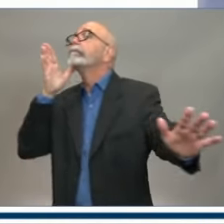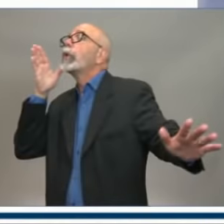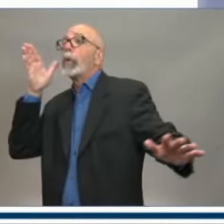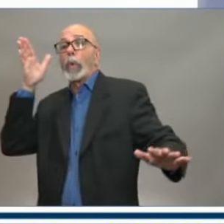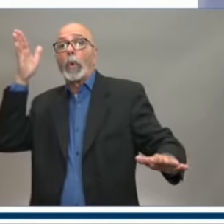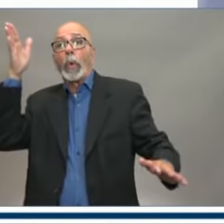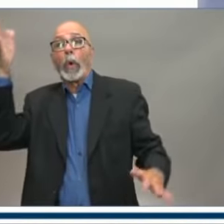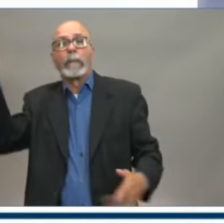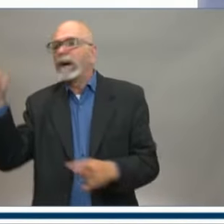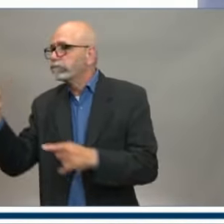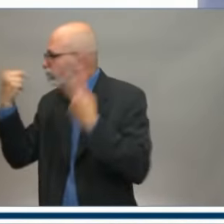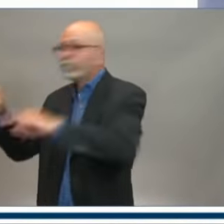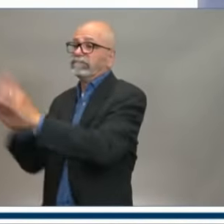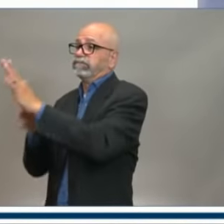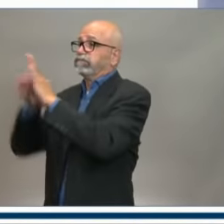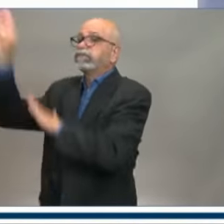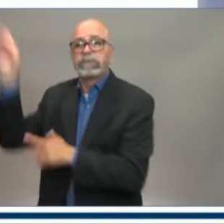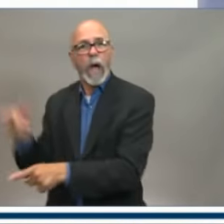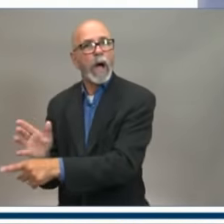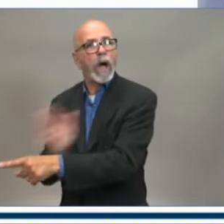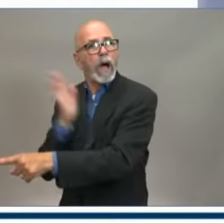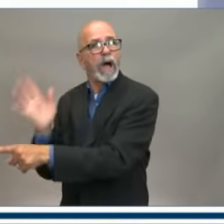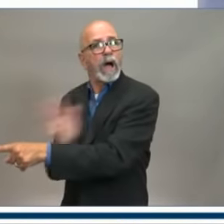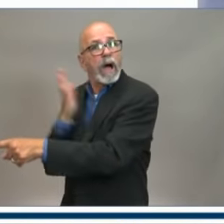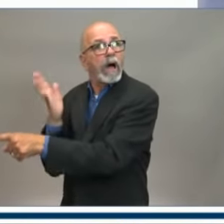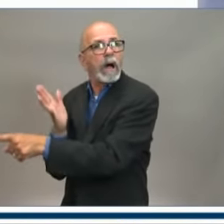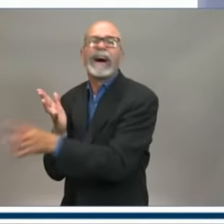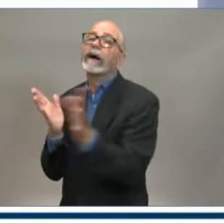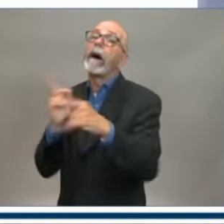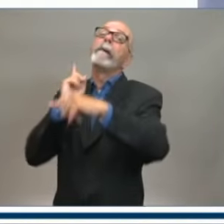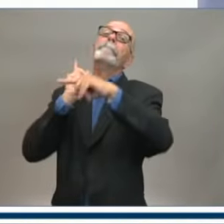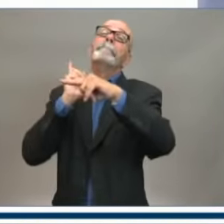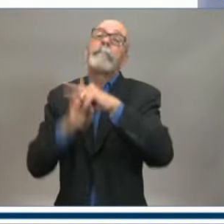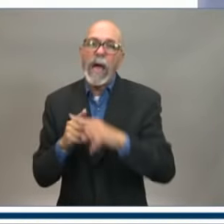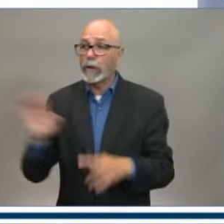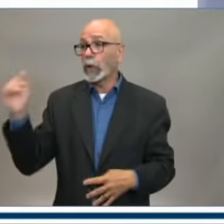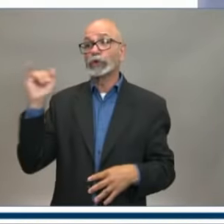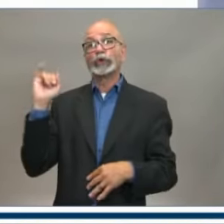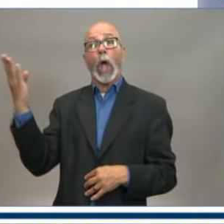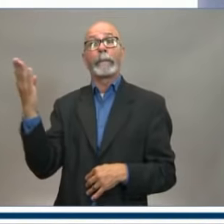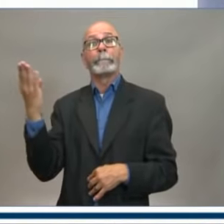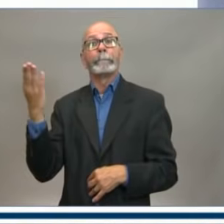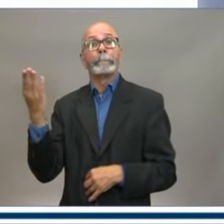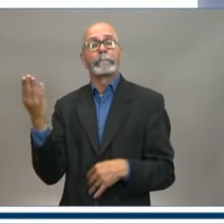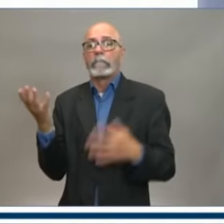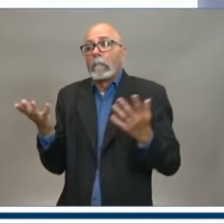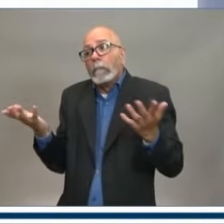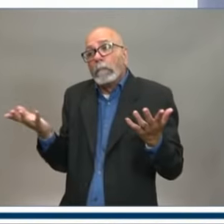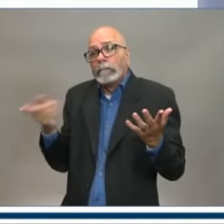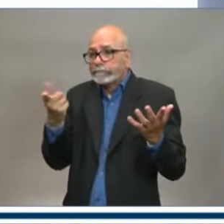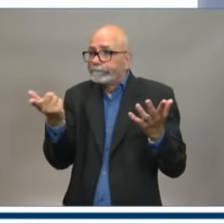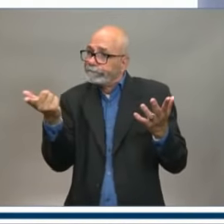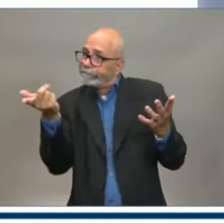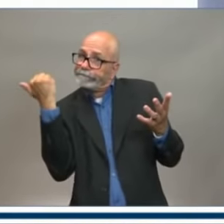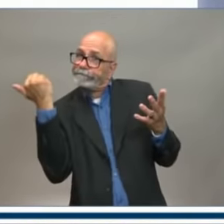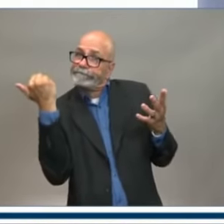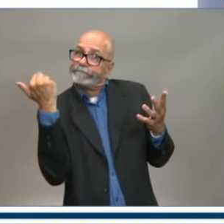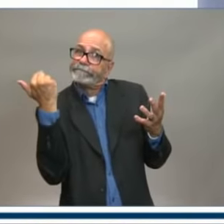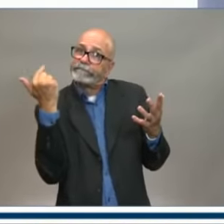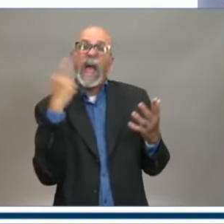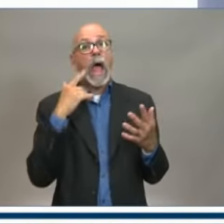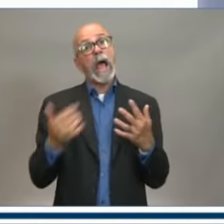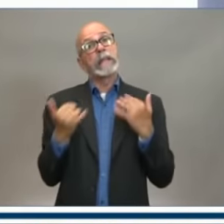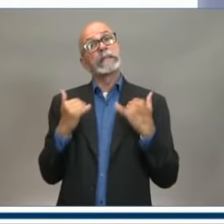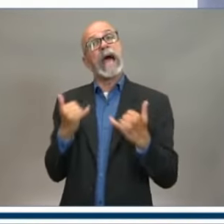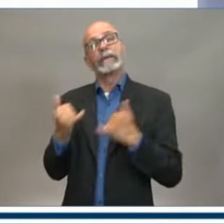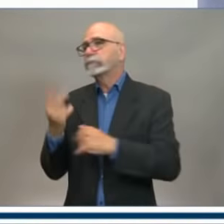your long-term employment. Let's not look about this in the short term. Let's look about this in the long term. And every business needs its